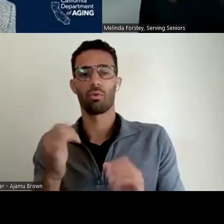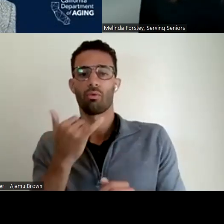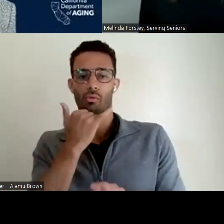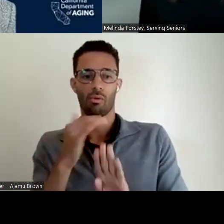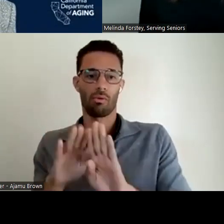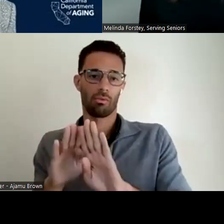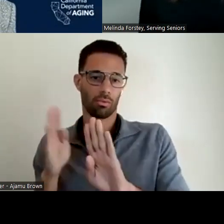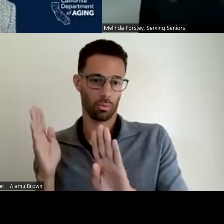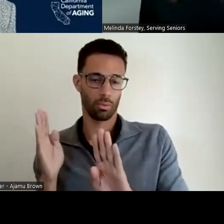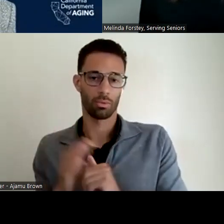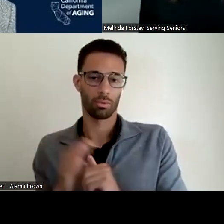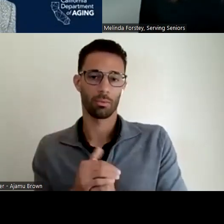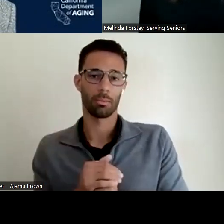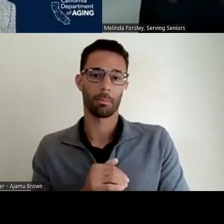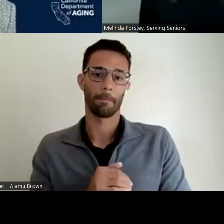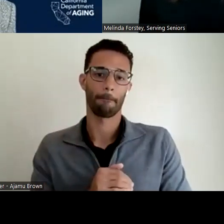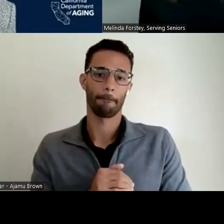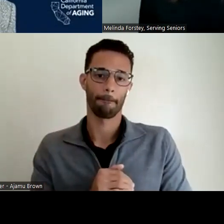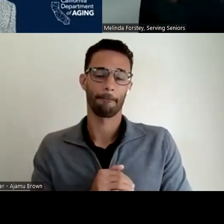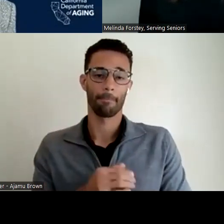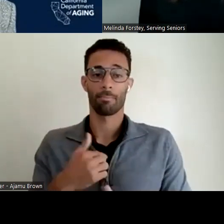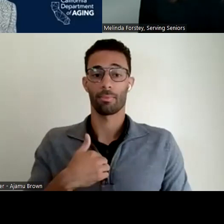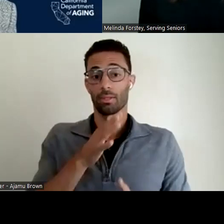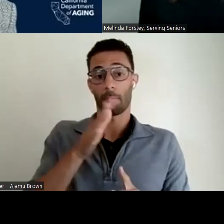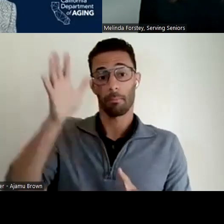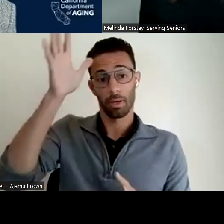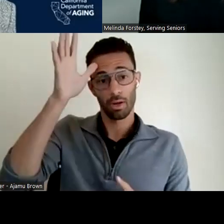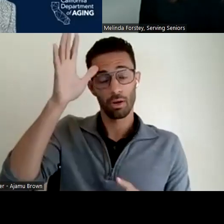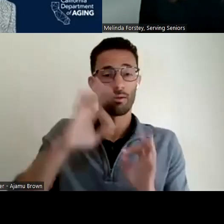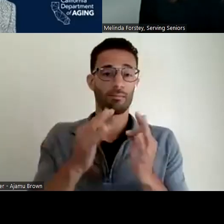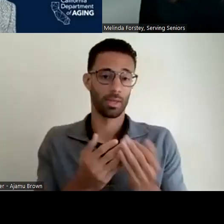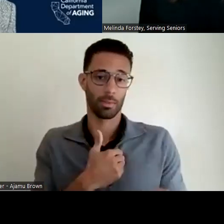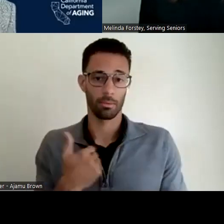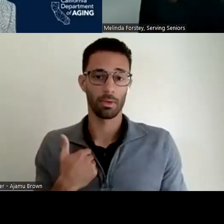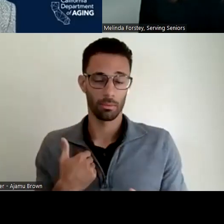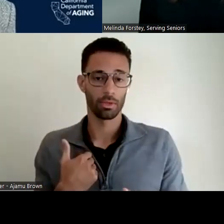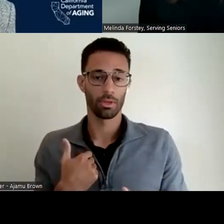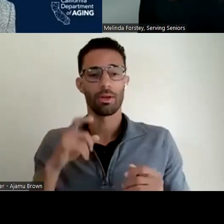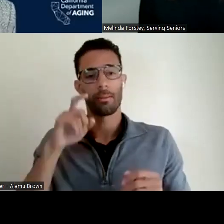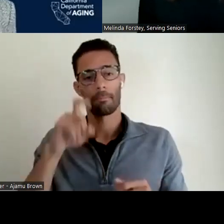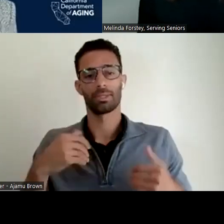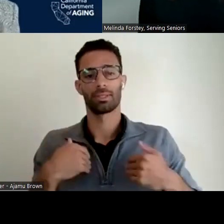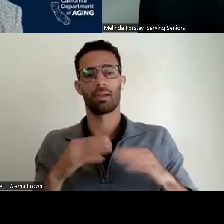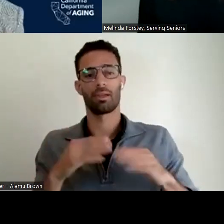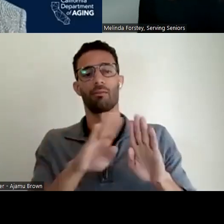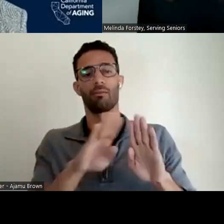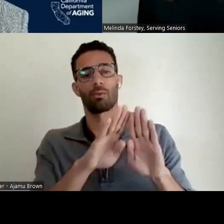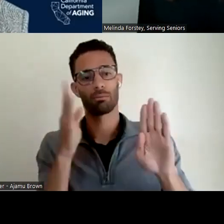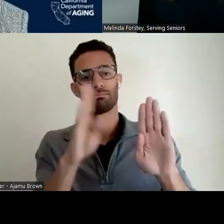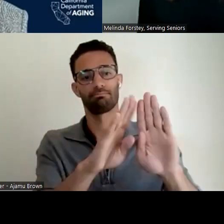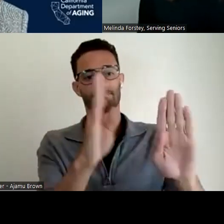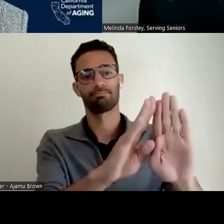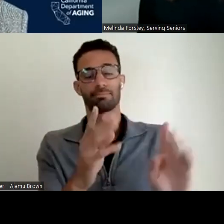parent and also as a family member, one of the worst things that can happen is that we have to go through multiple doors. And even if we get there, we're told to go